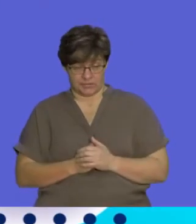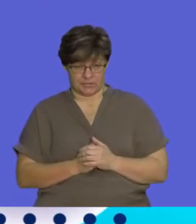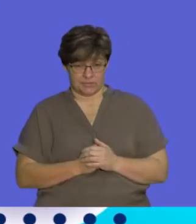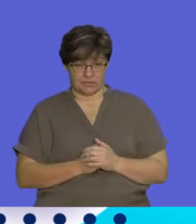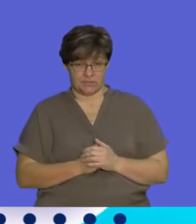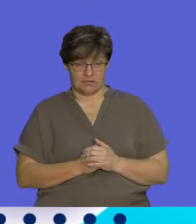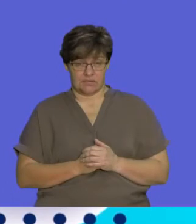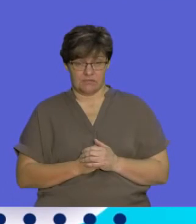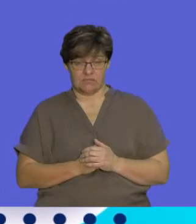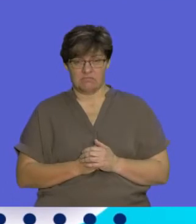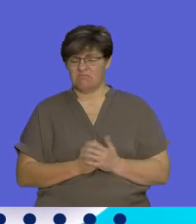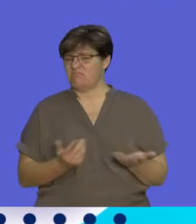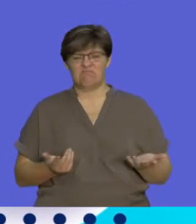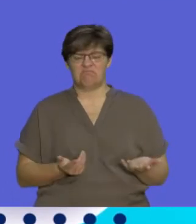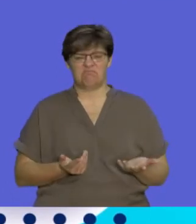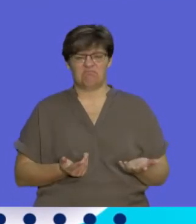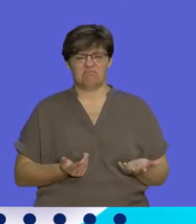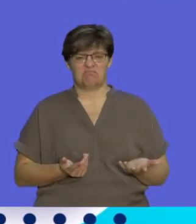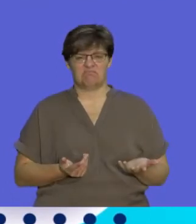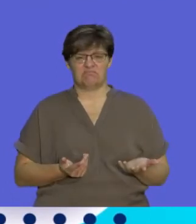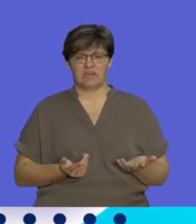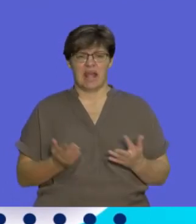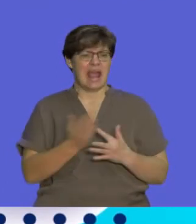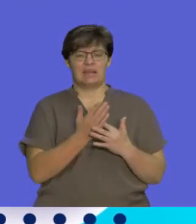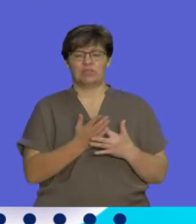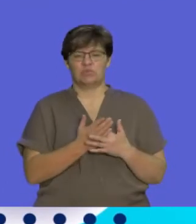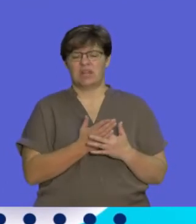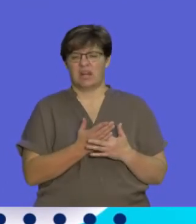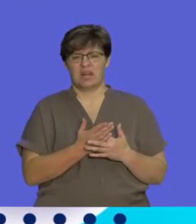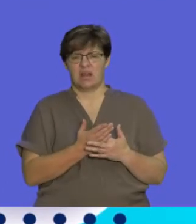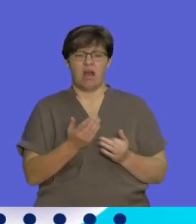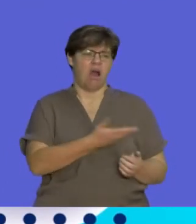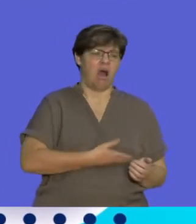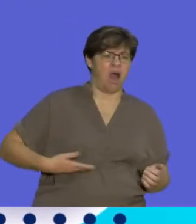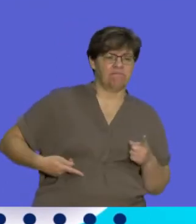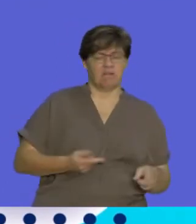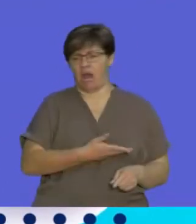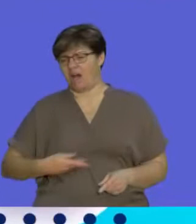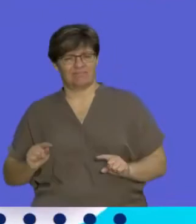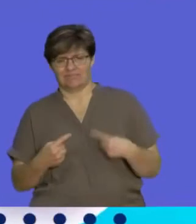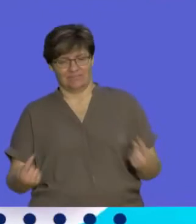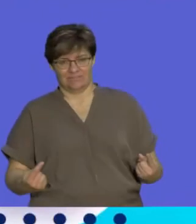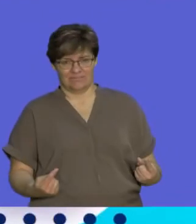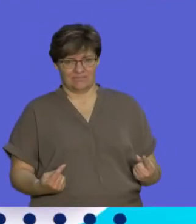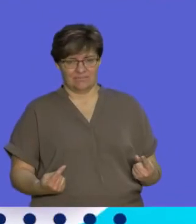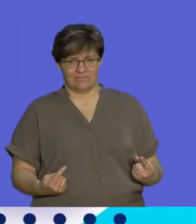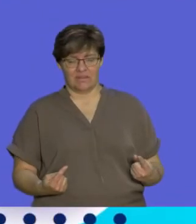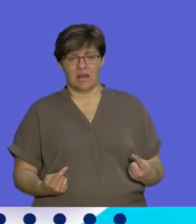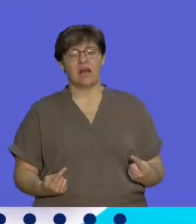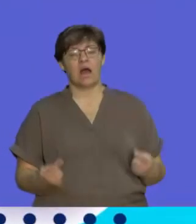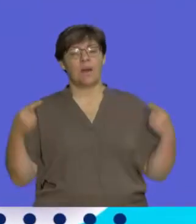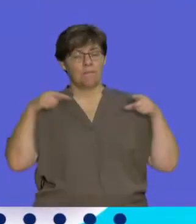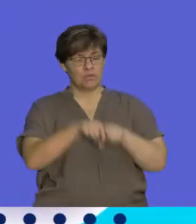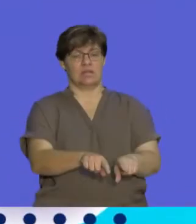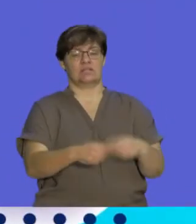aren't some sort of in-between road that you can get half red, half yellow. These are mutually exclusive.